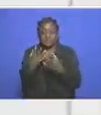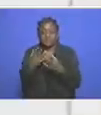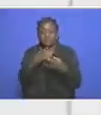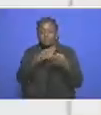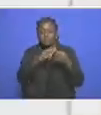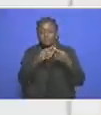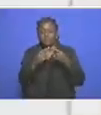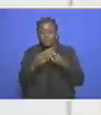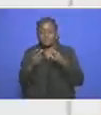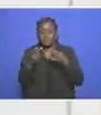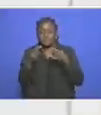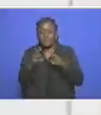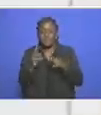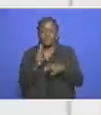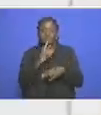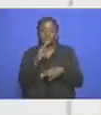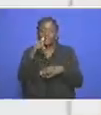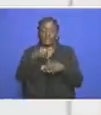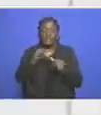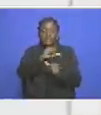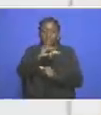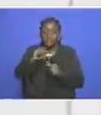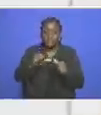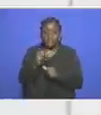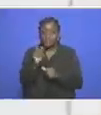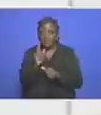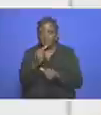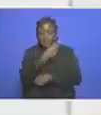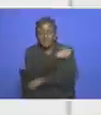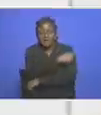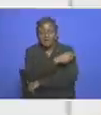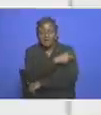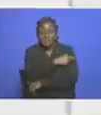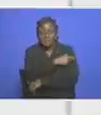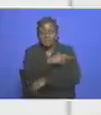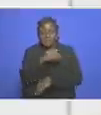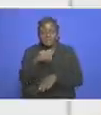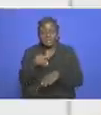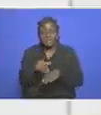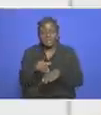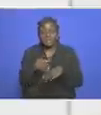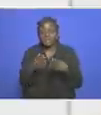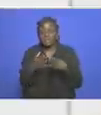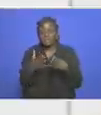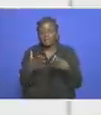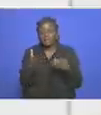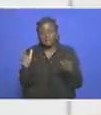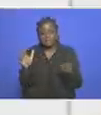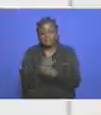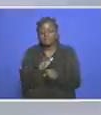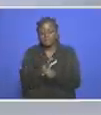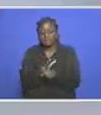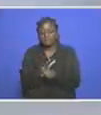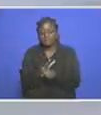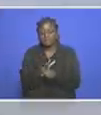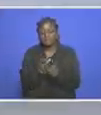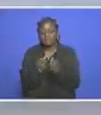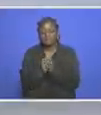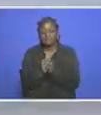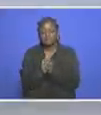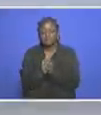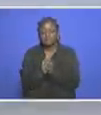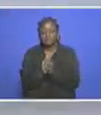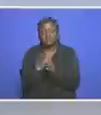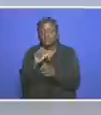on, and we are in a situation where the hospital is at pretty much maximum capacity.